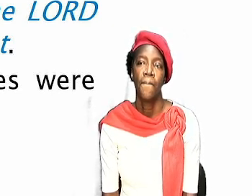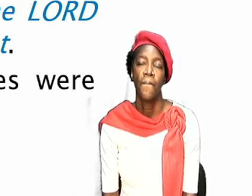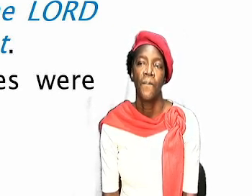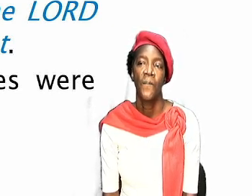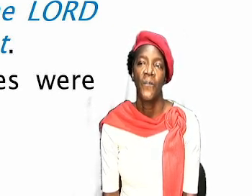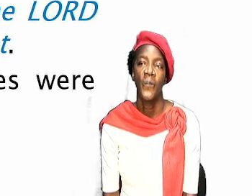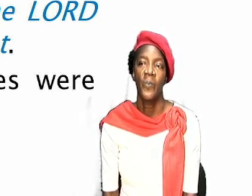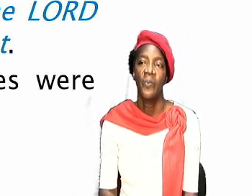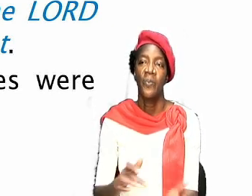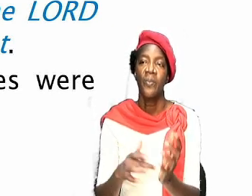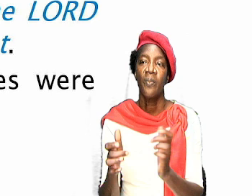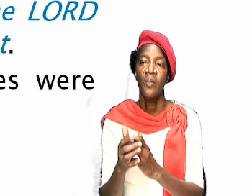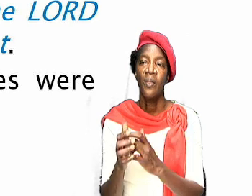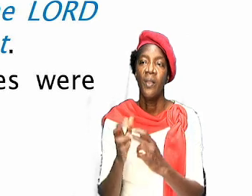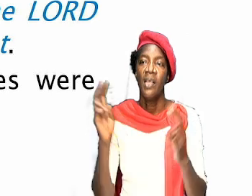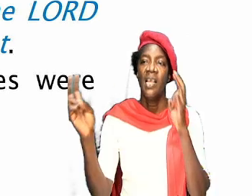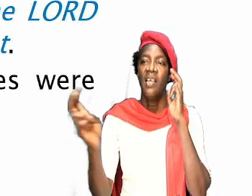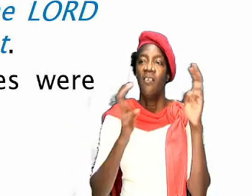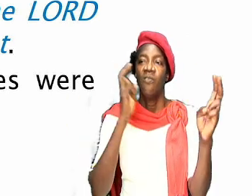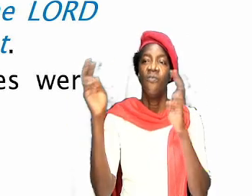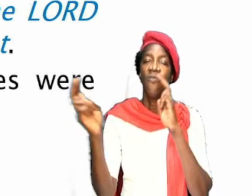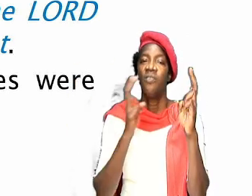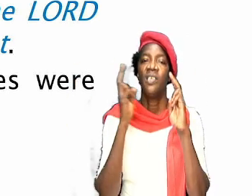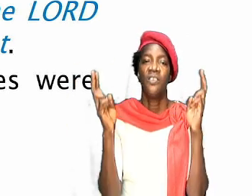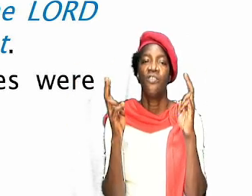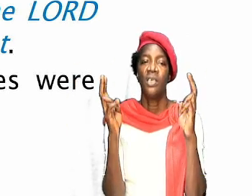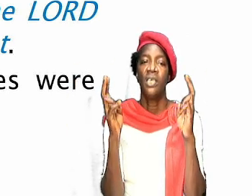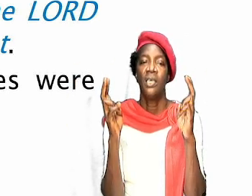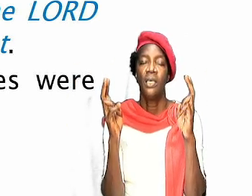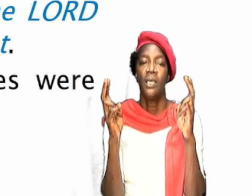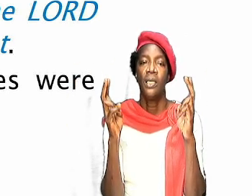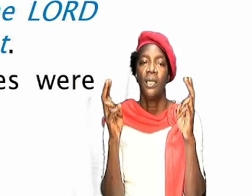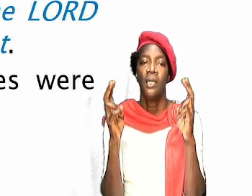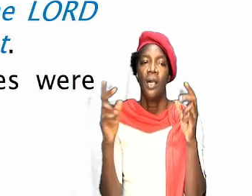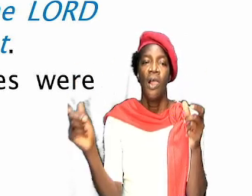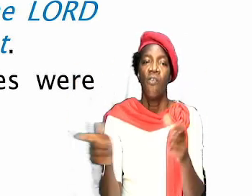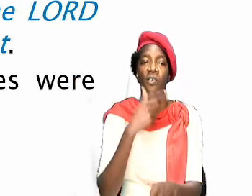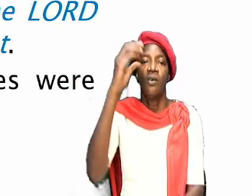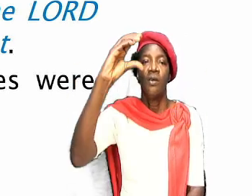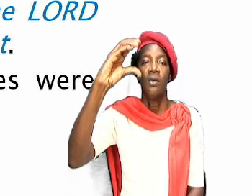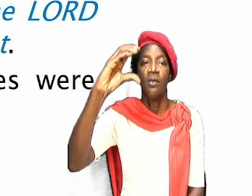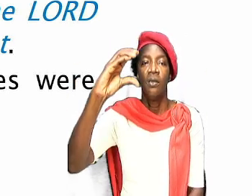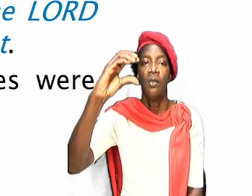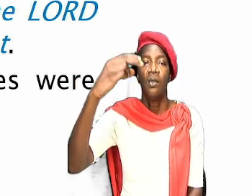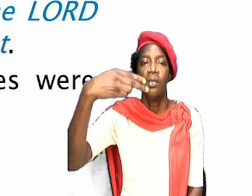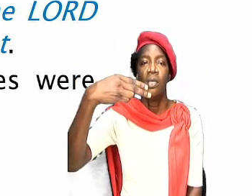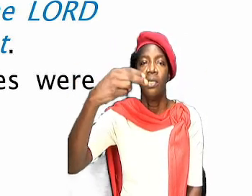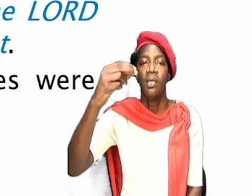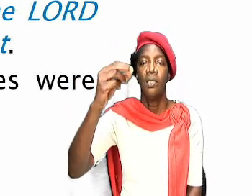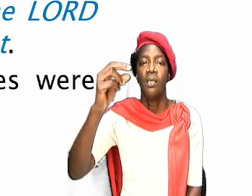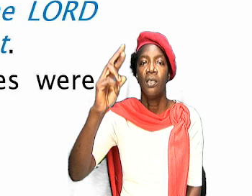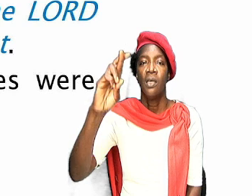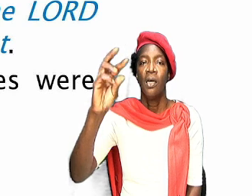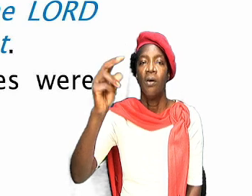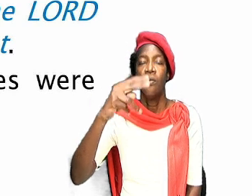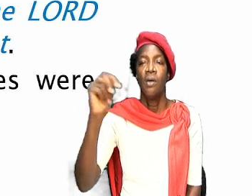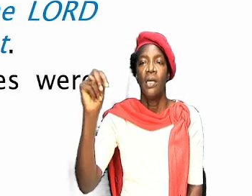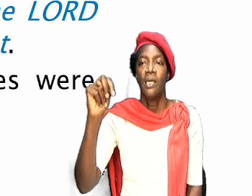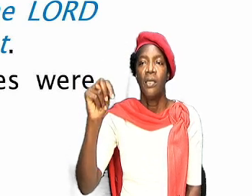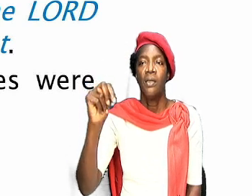David's victory was summed up in 1 Chronicles chapter 8, verse 6.